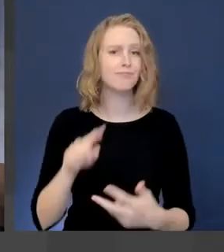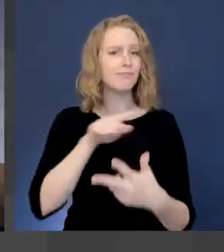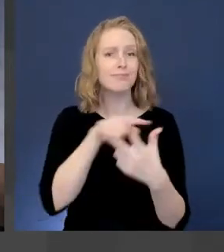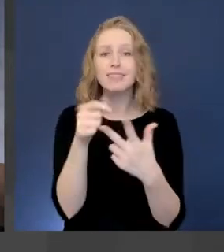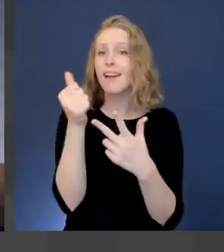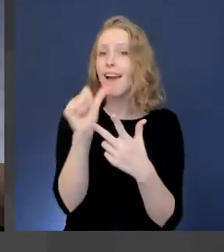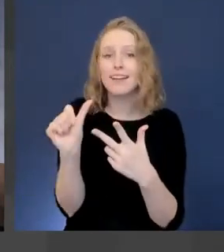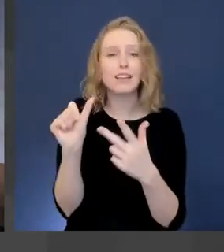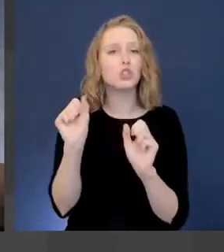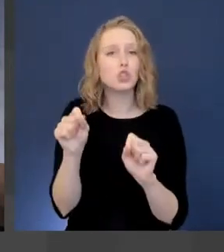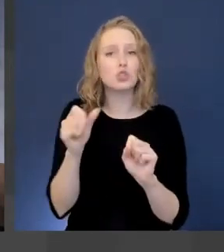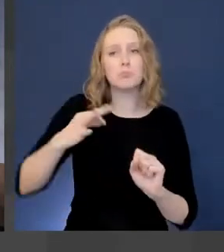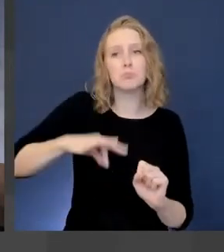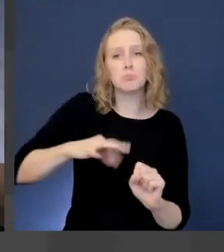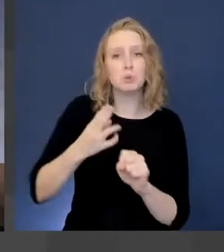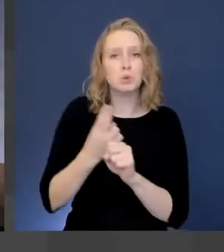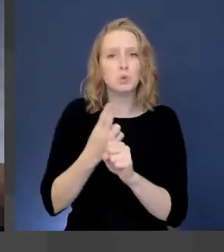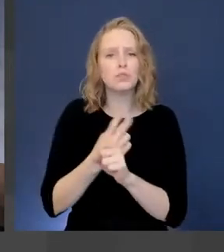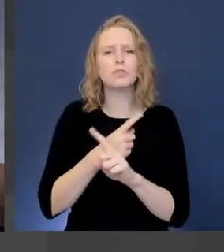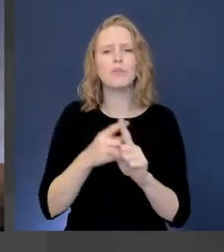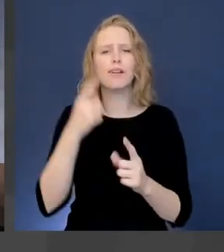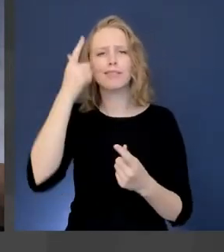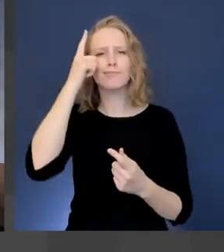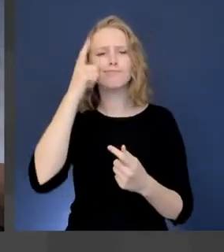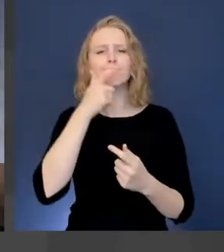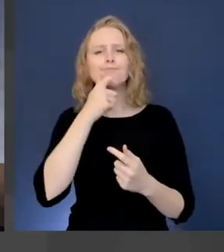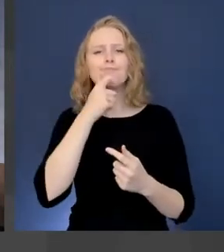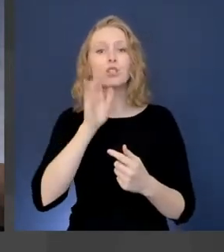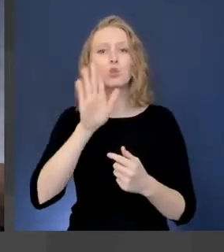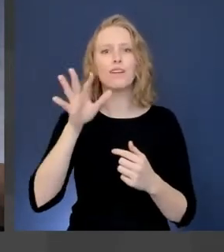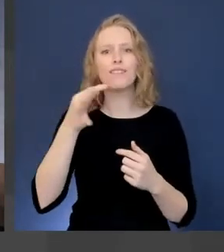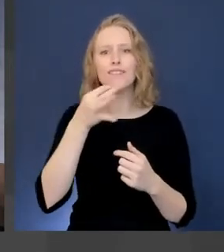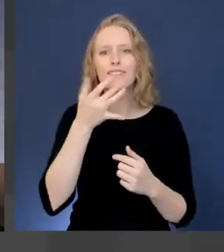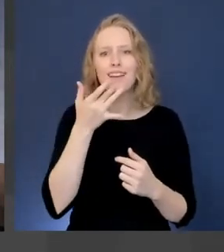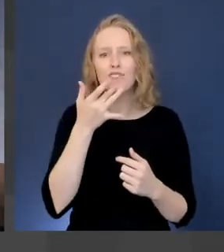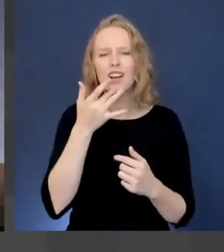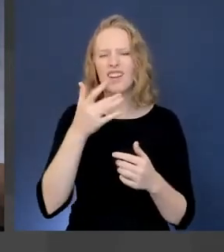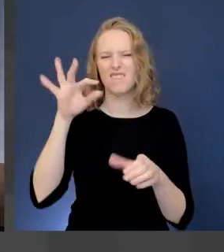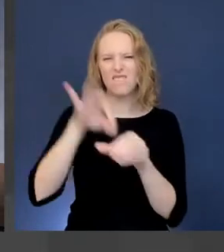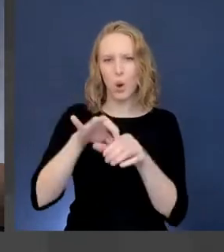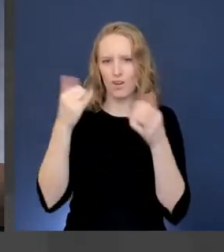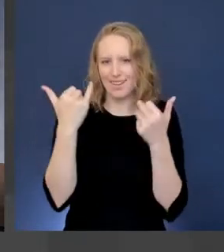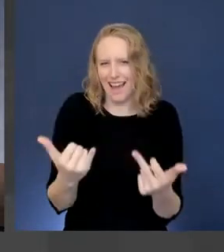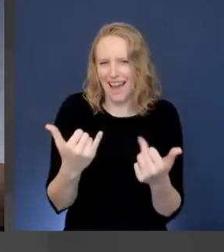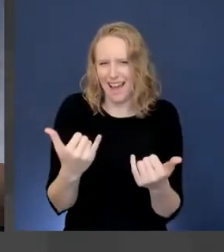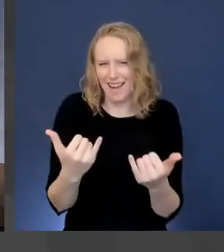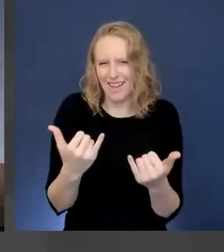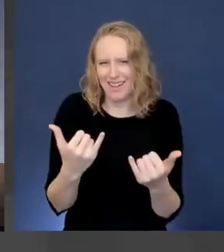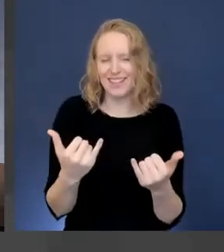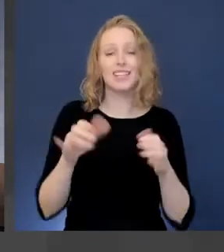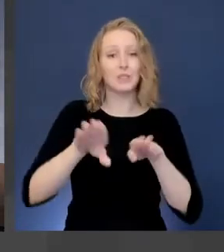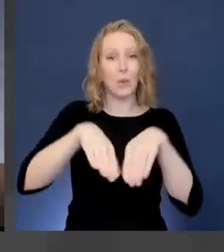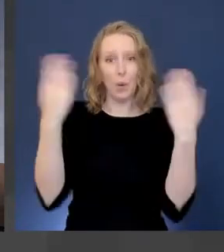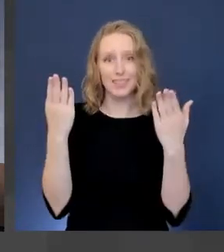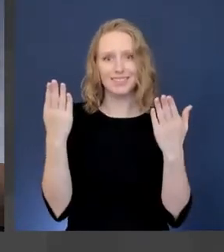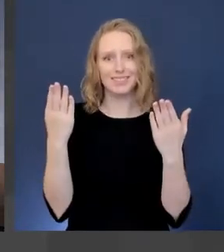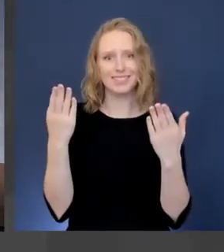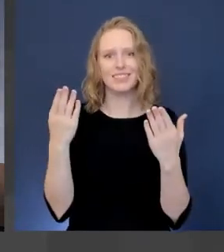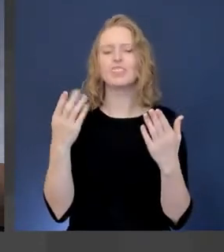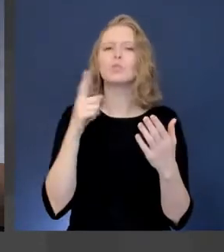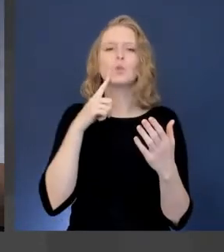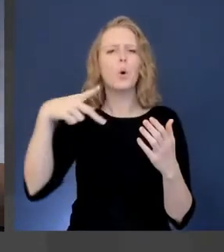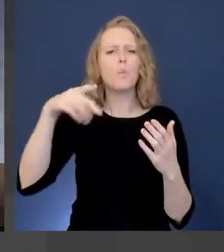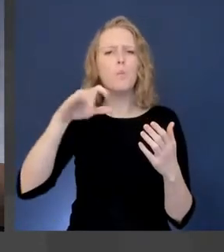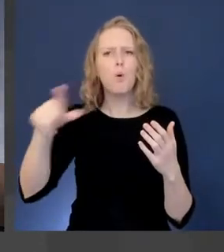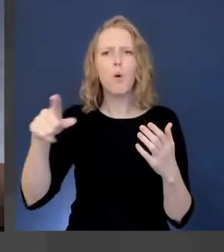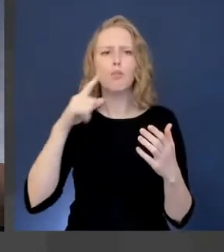but choose your favorite and go vote for it now. Yes, that's right, the poll is now open. To cast your vote,